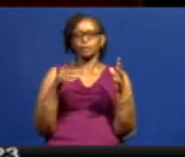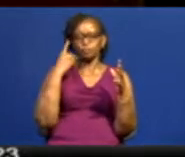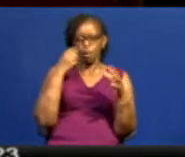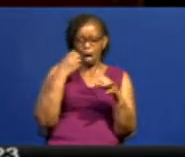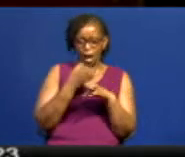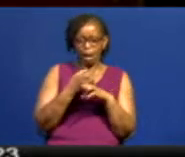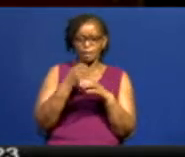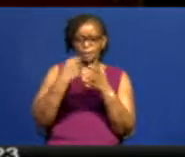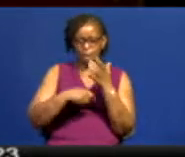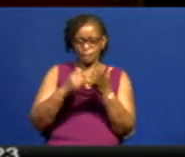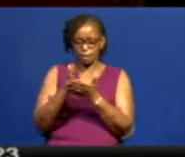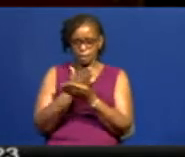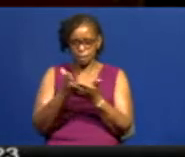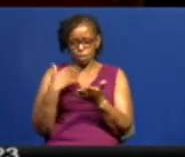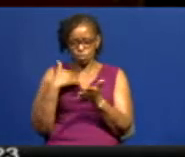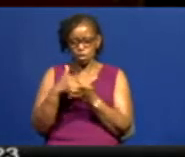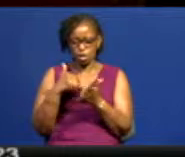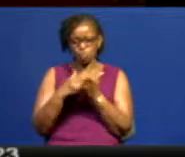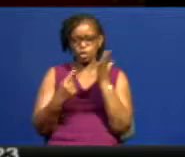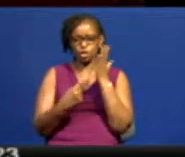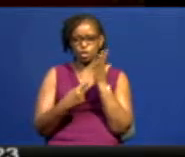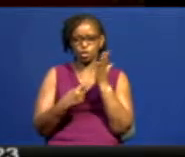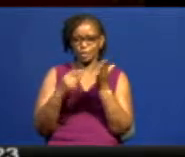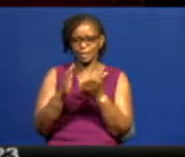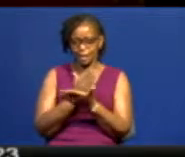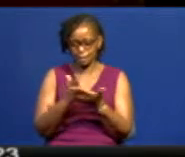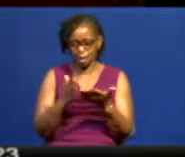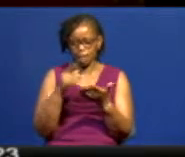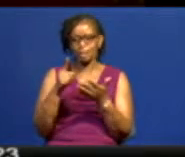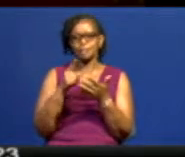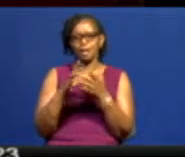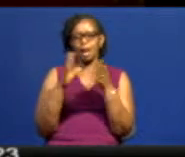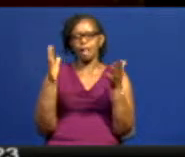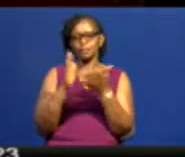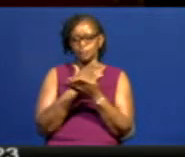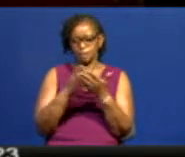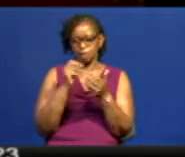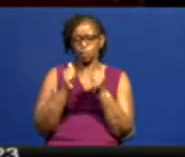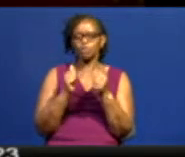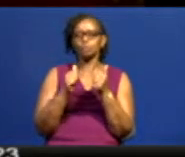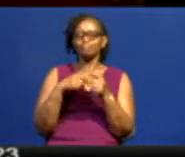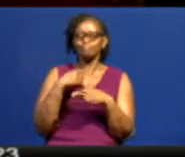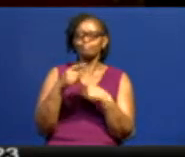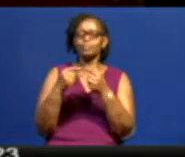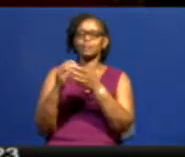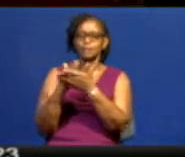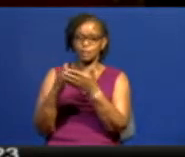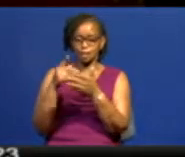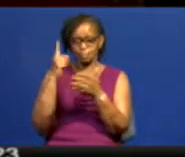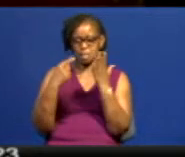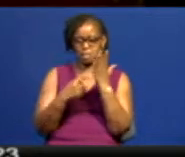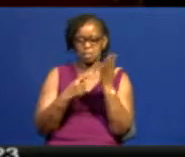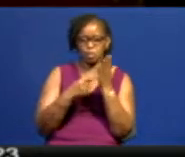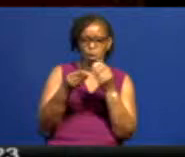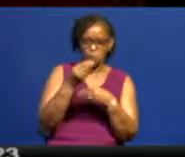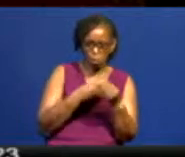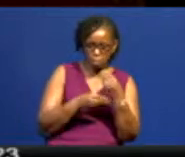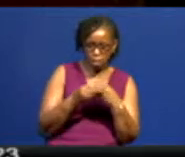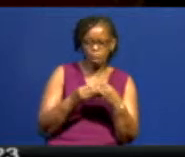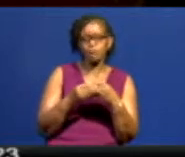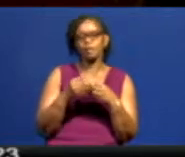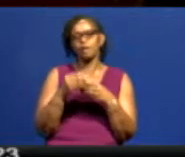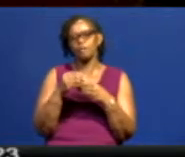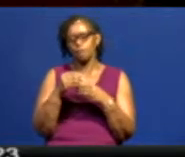sectors to include the digital sector, which is a large sector that has remained untaxed. The 3 sectors are digital economy, informal,